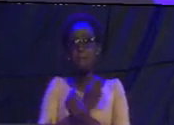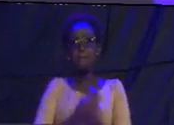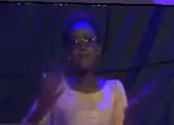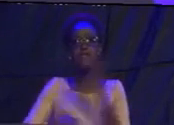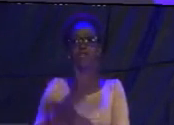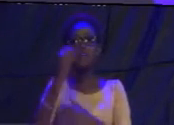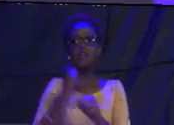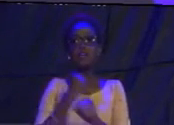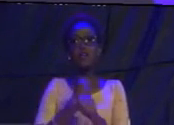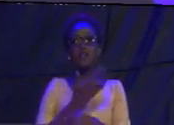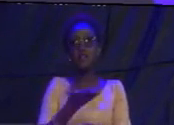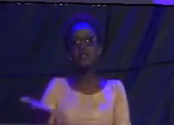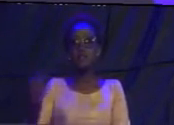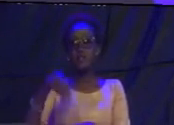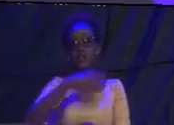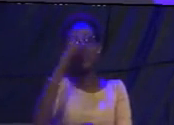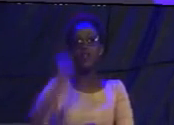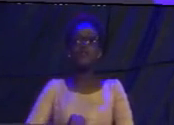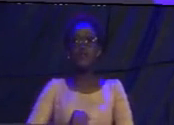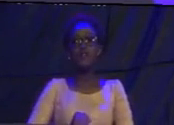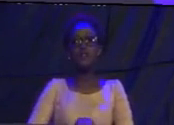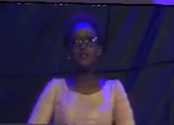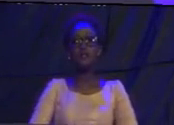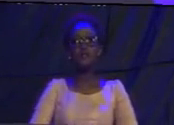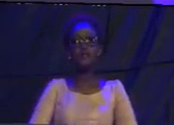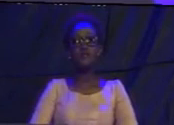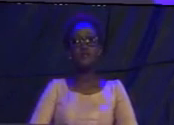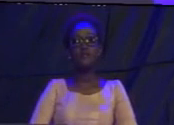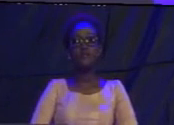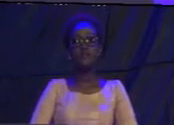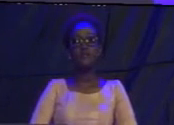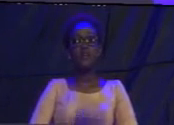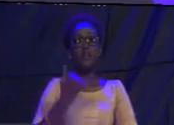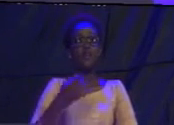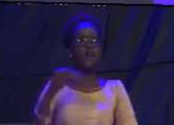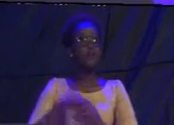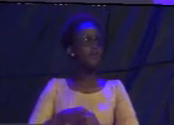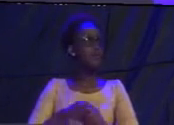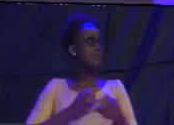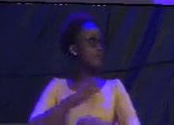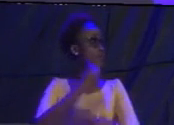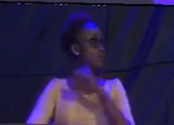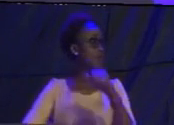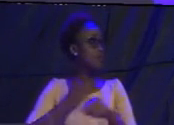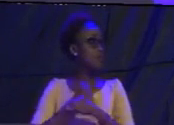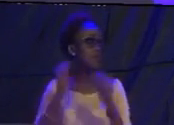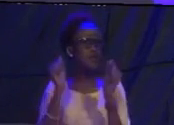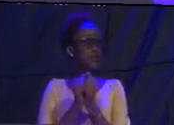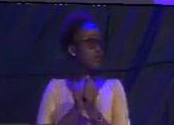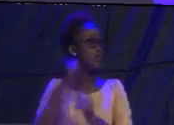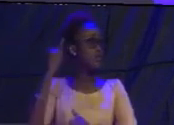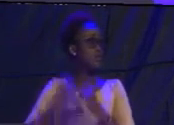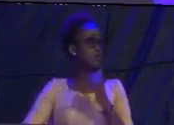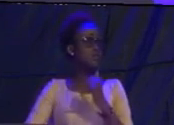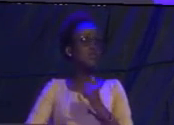aware that from the year 2000, there are things God has done in Africa already. In the last decade,